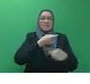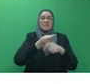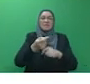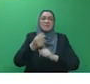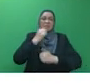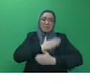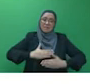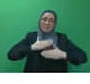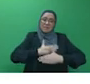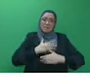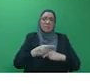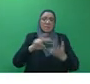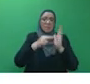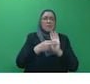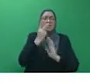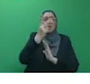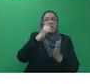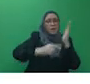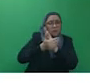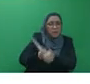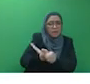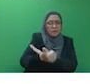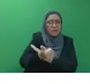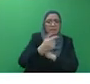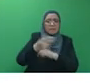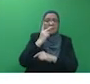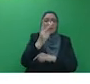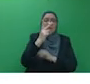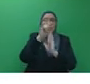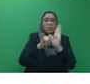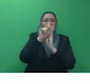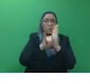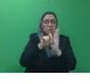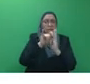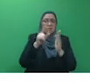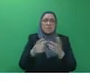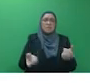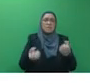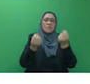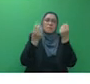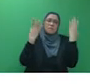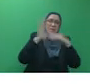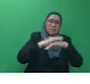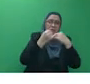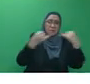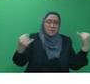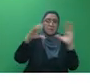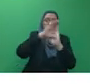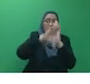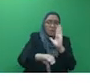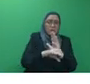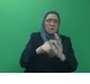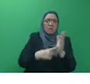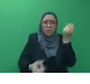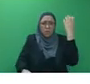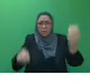so look at your niche and see what people are doing you you watch youtube these like online courses are